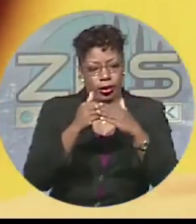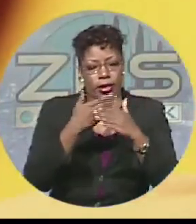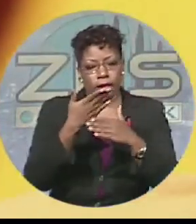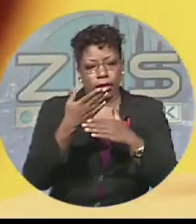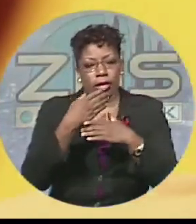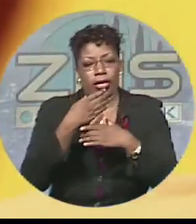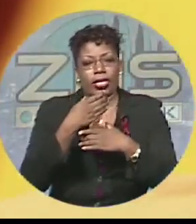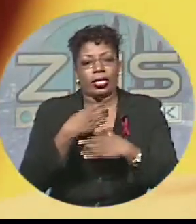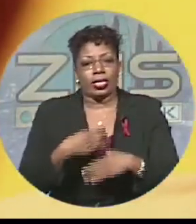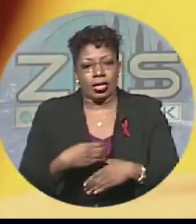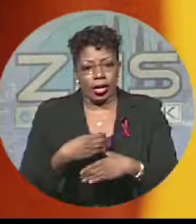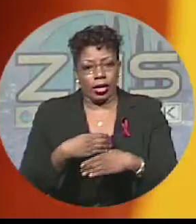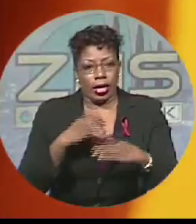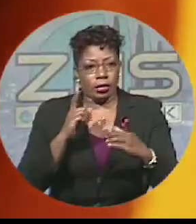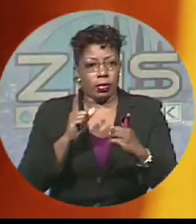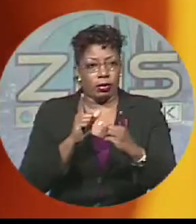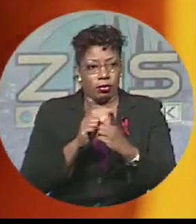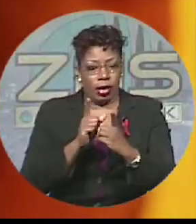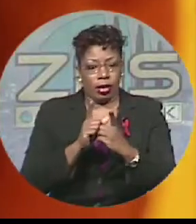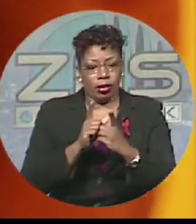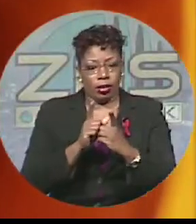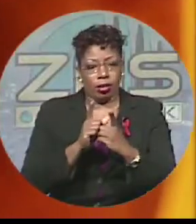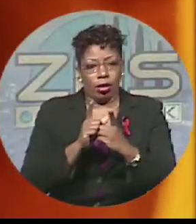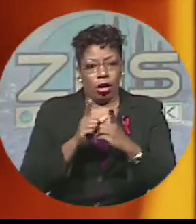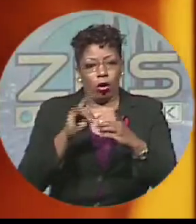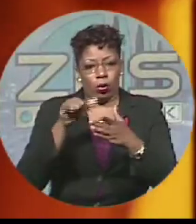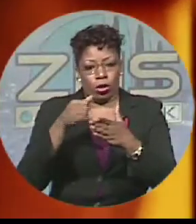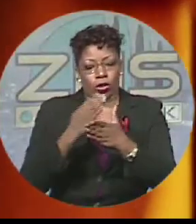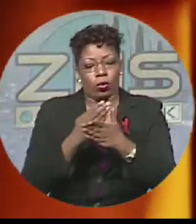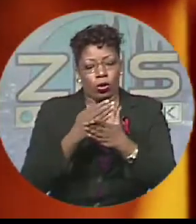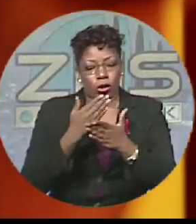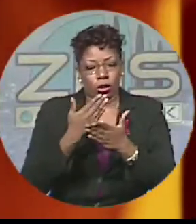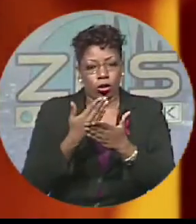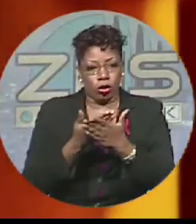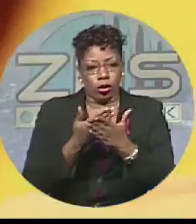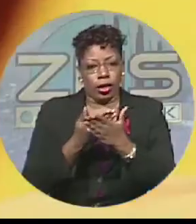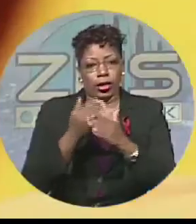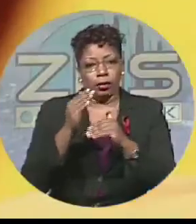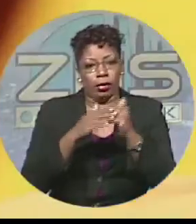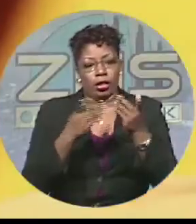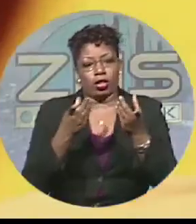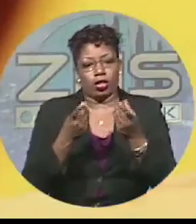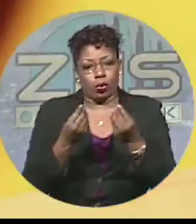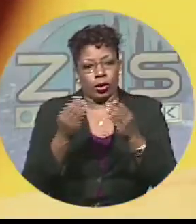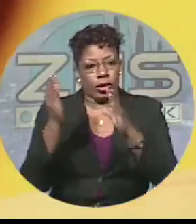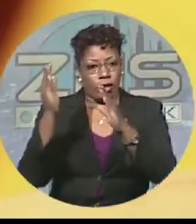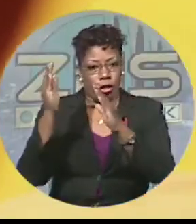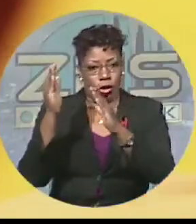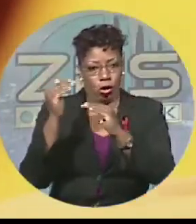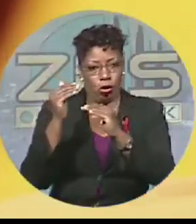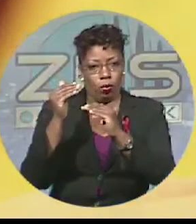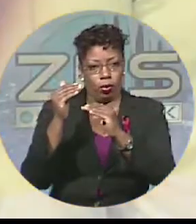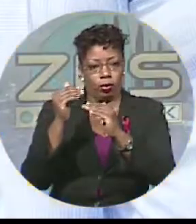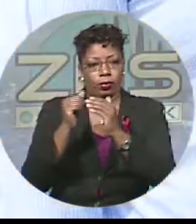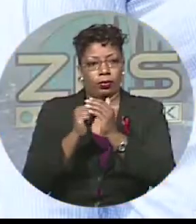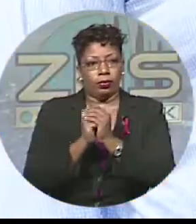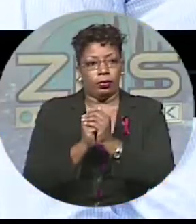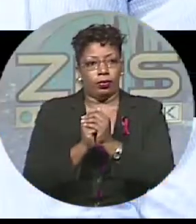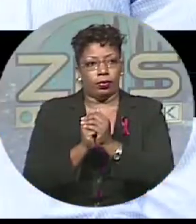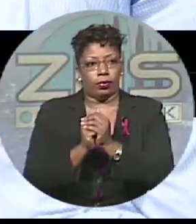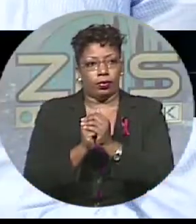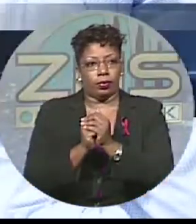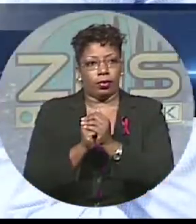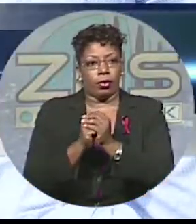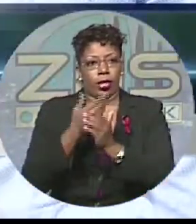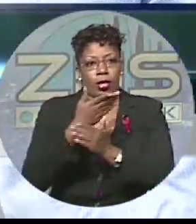desires has been met, all right, and that the building is performing the way that they had hoped that the building would. Over